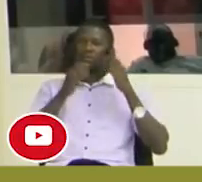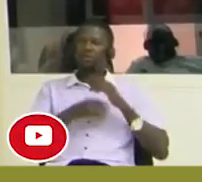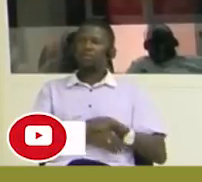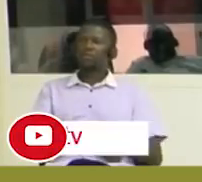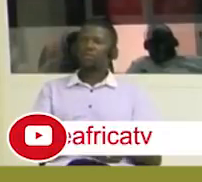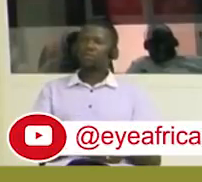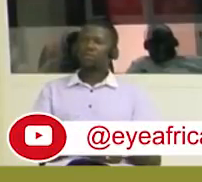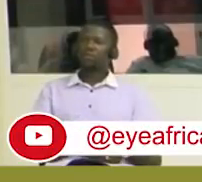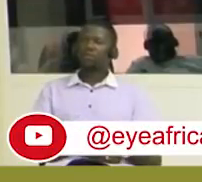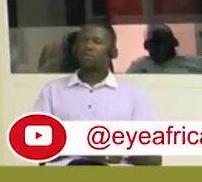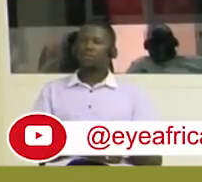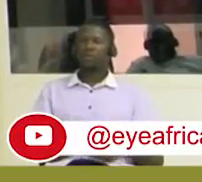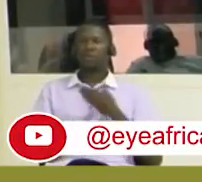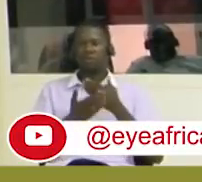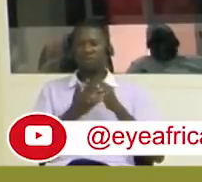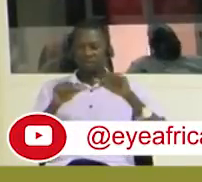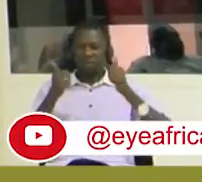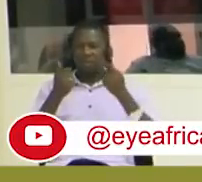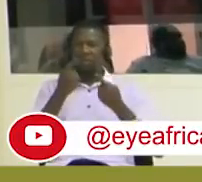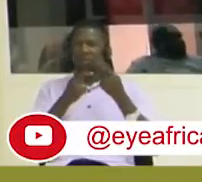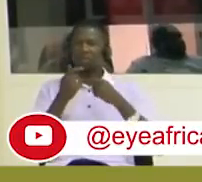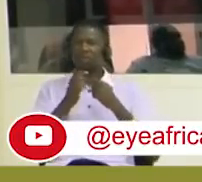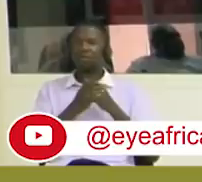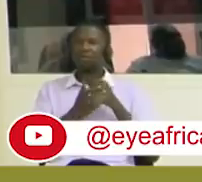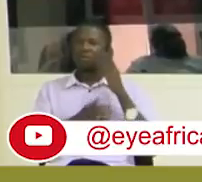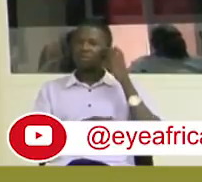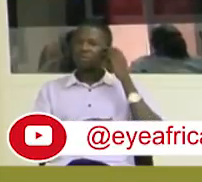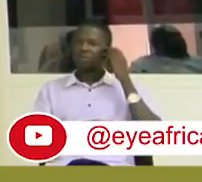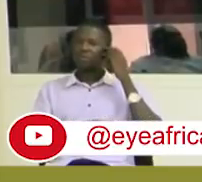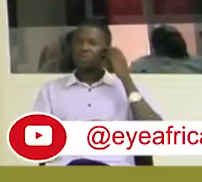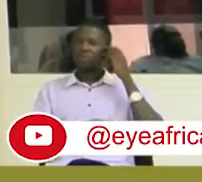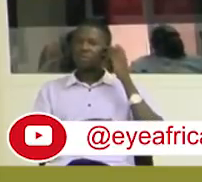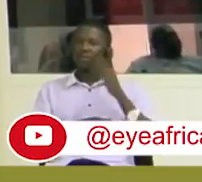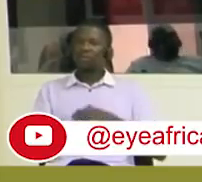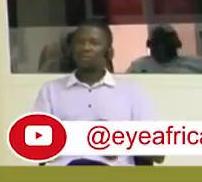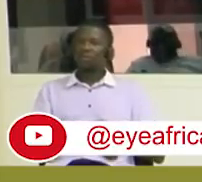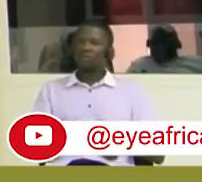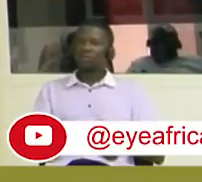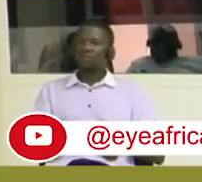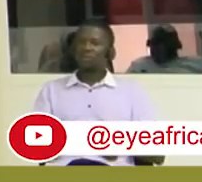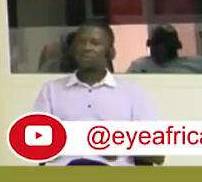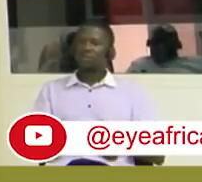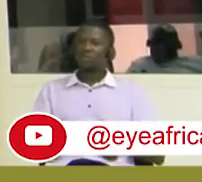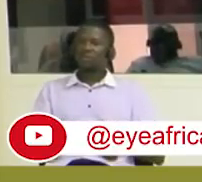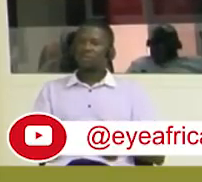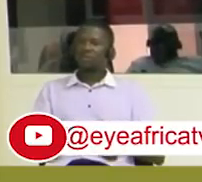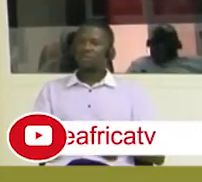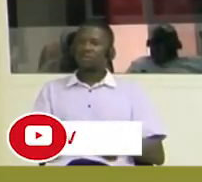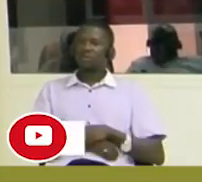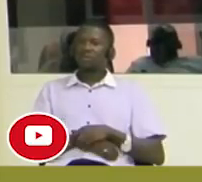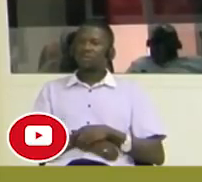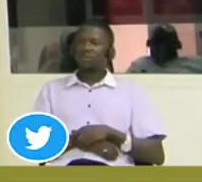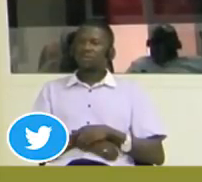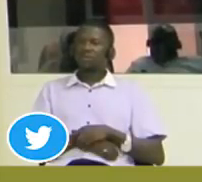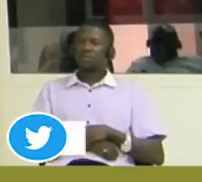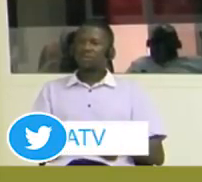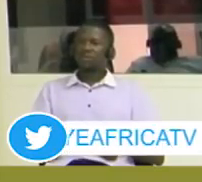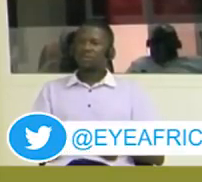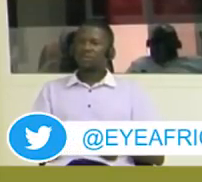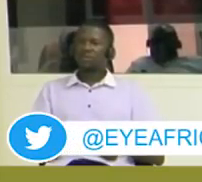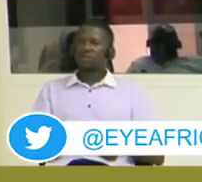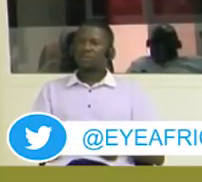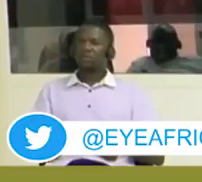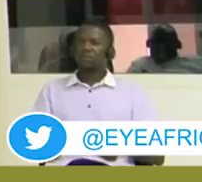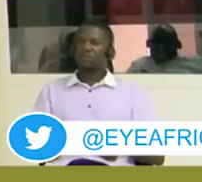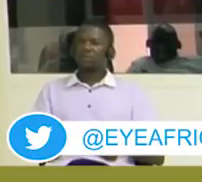time. Could you start it again, please? Expressions. I asked what was going on. Koro just said, I have